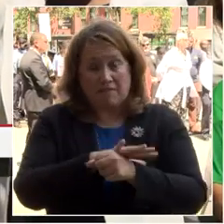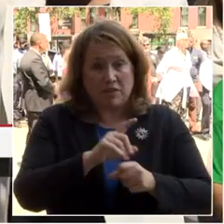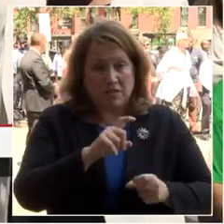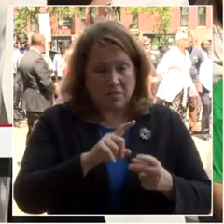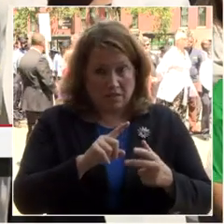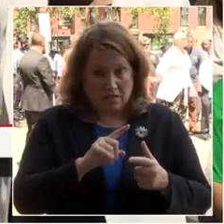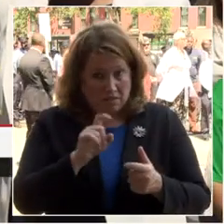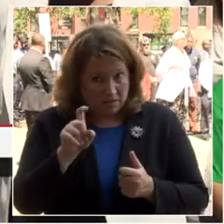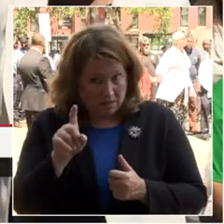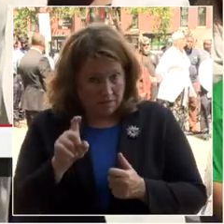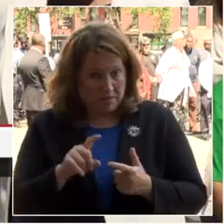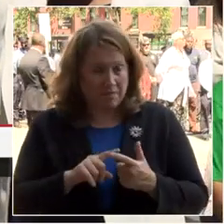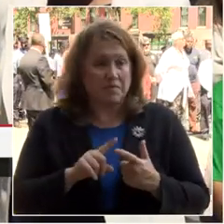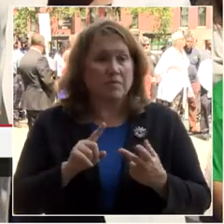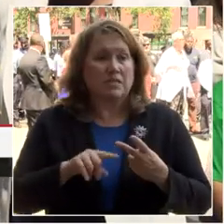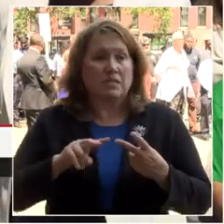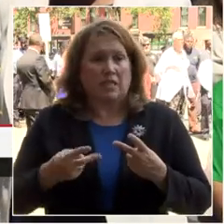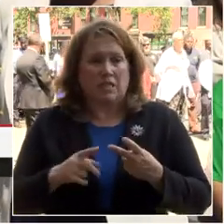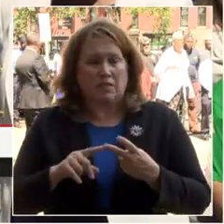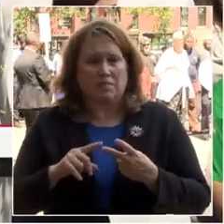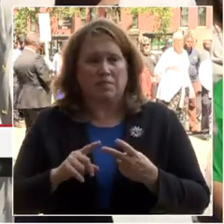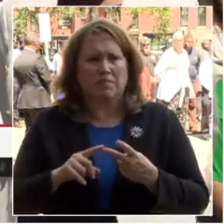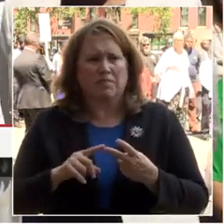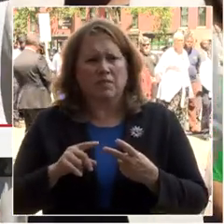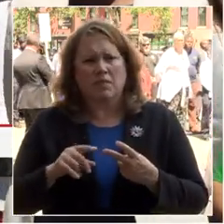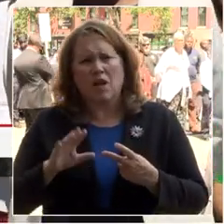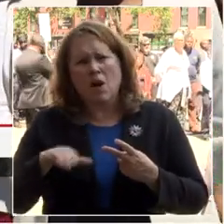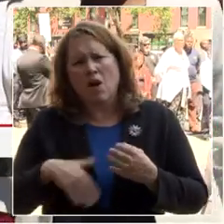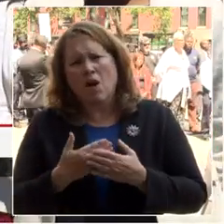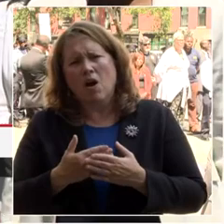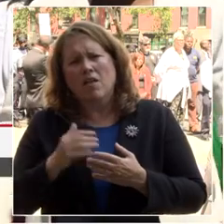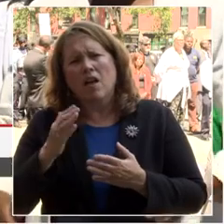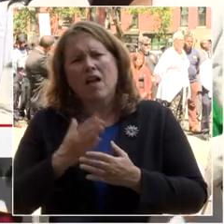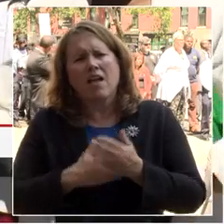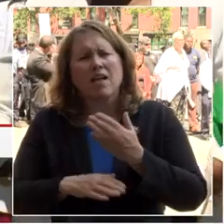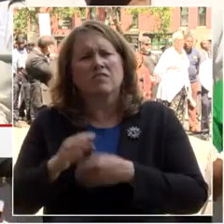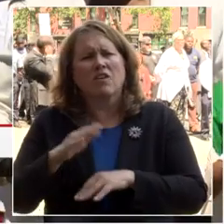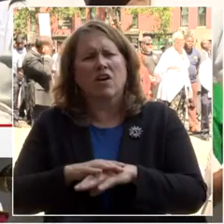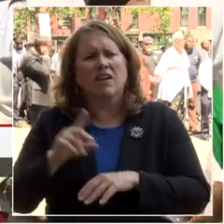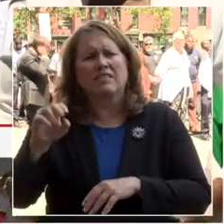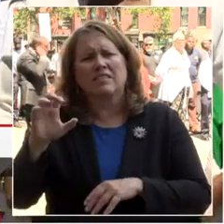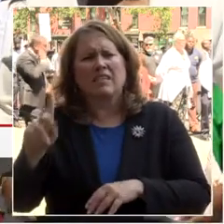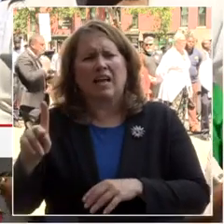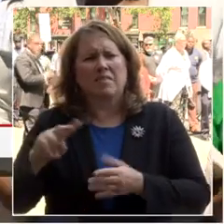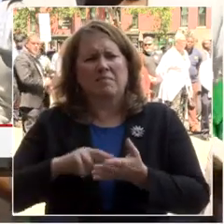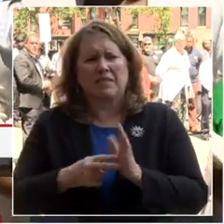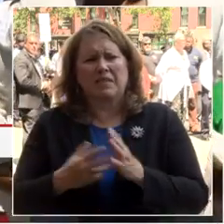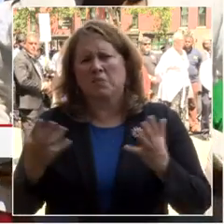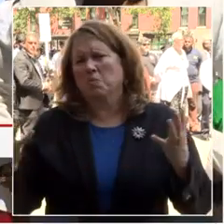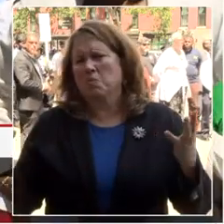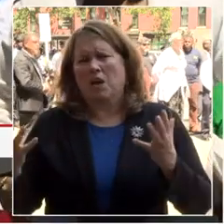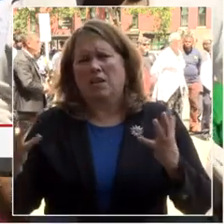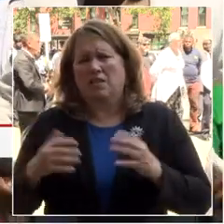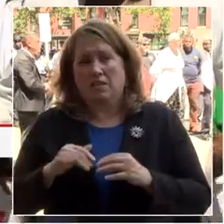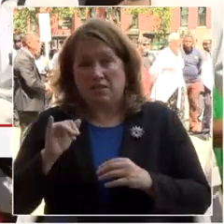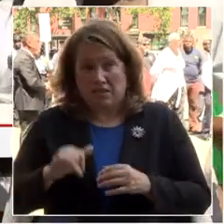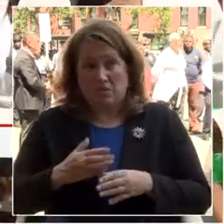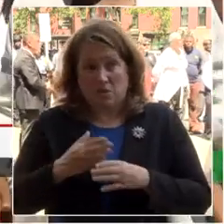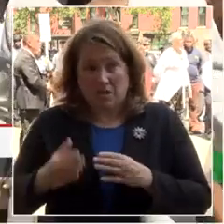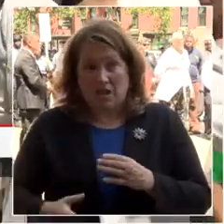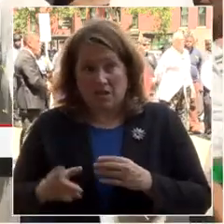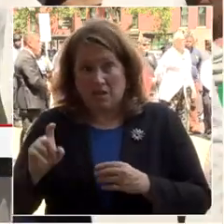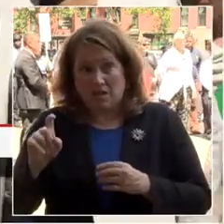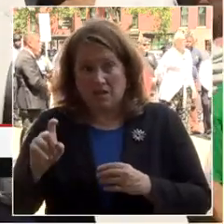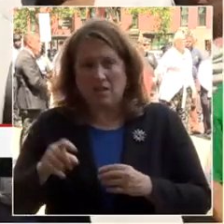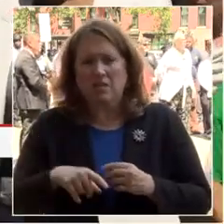better term, all hands on deck. Is this an all hands on deck thing this weekend? To